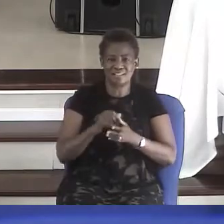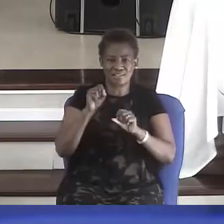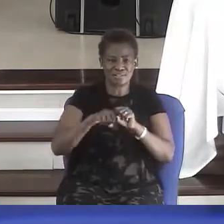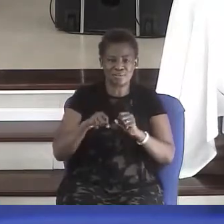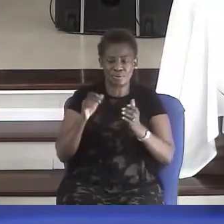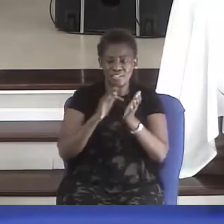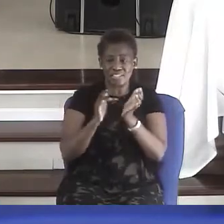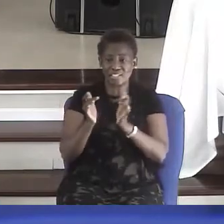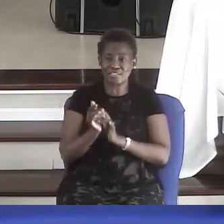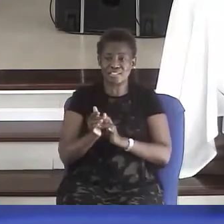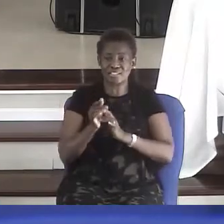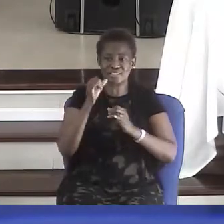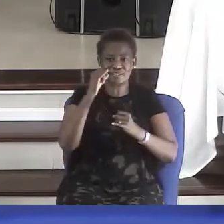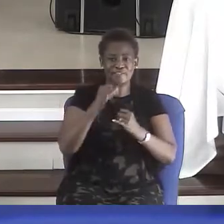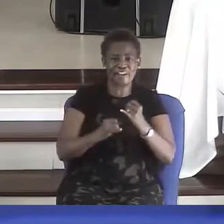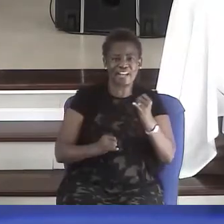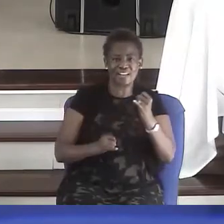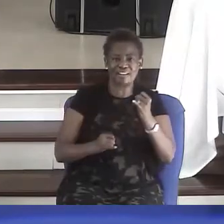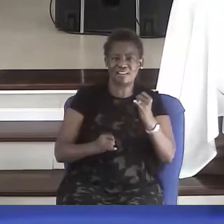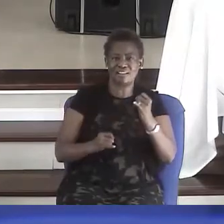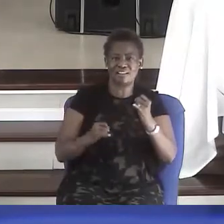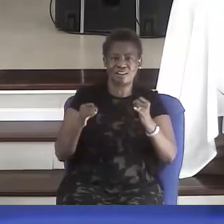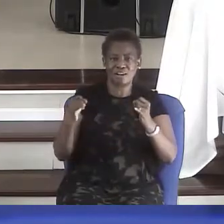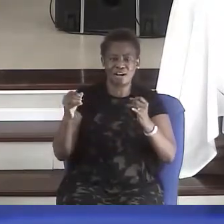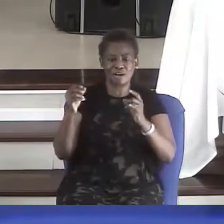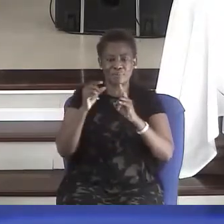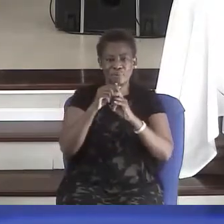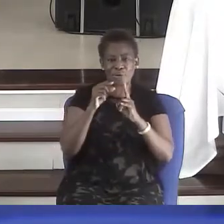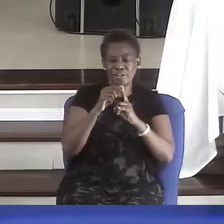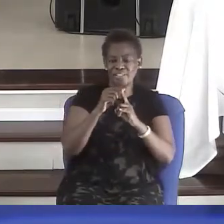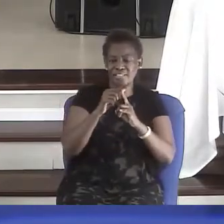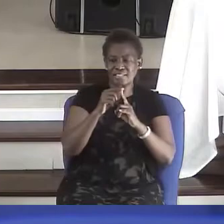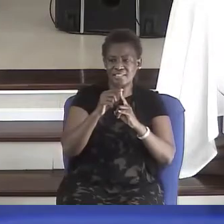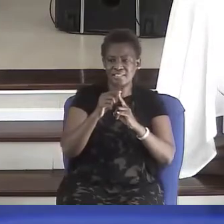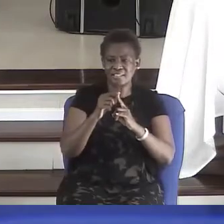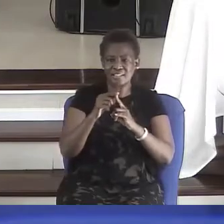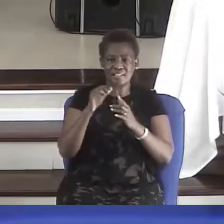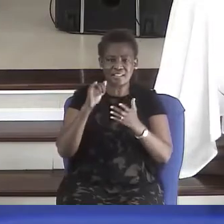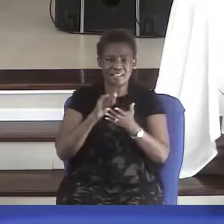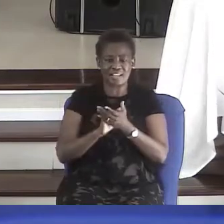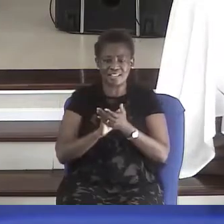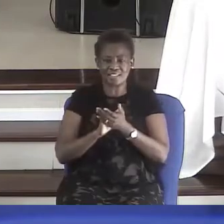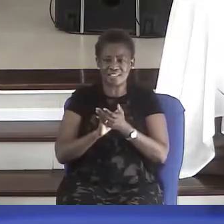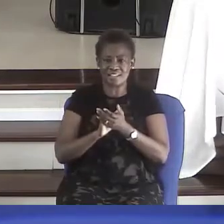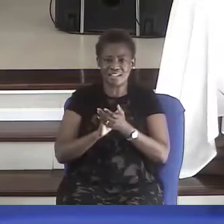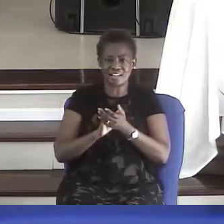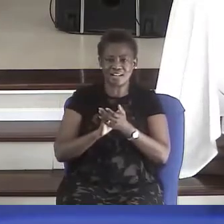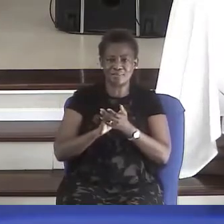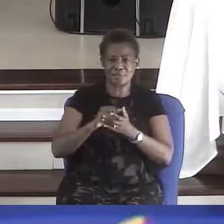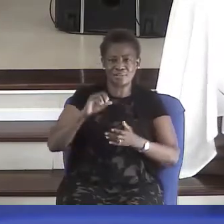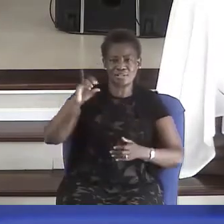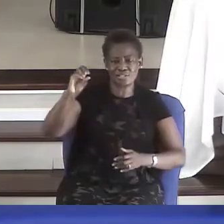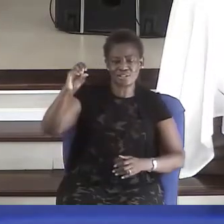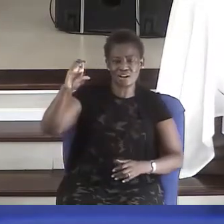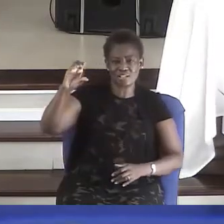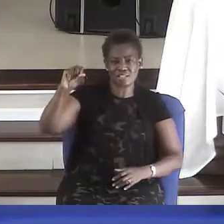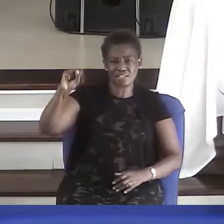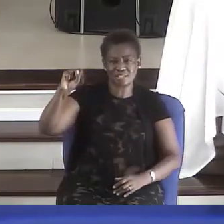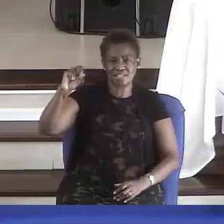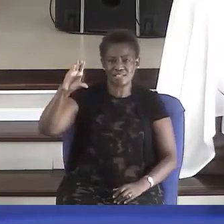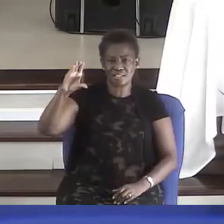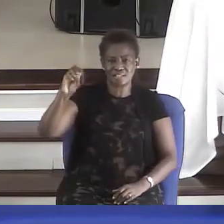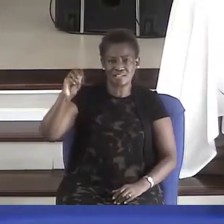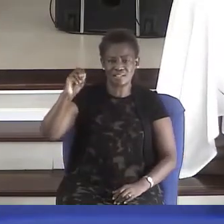words, yes, his final words that Spence read, 35 onwards to